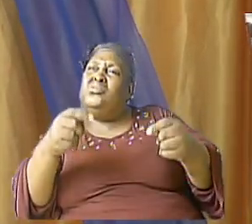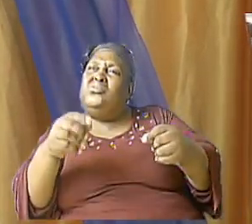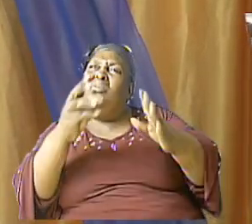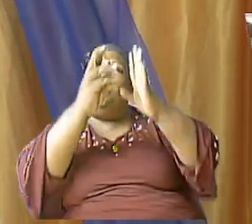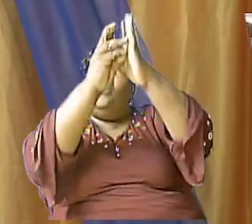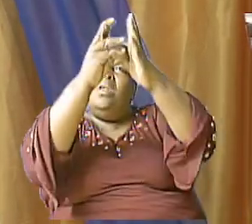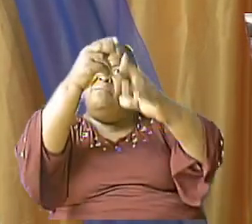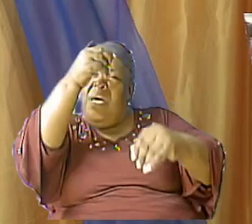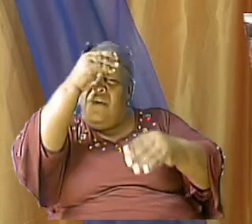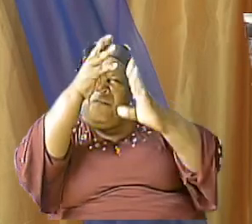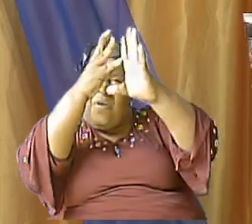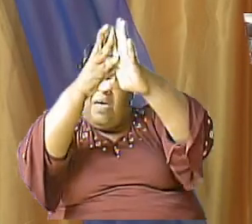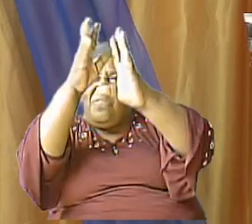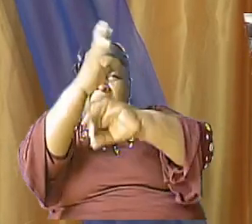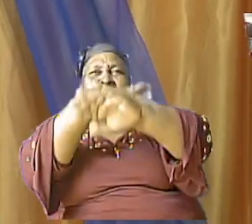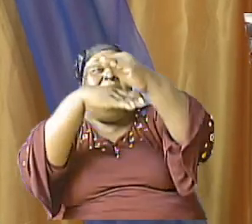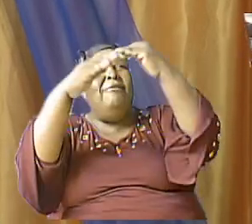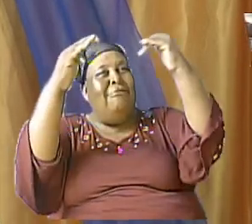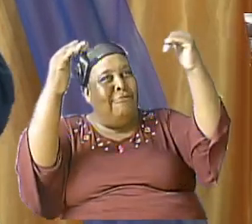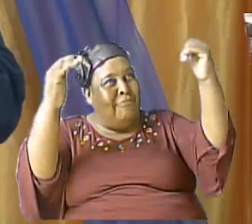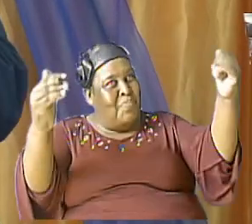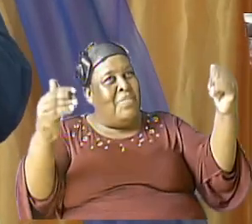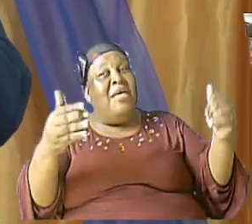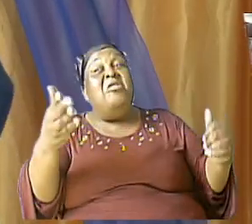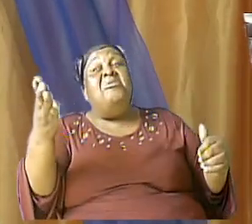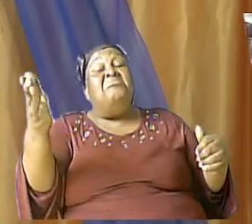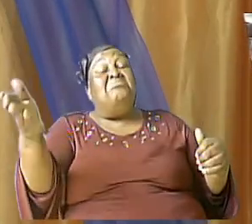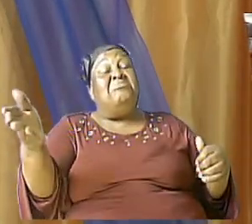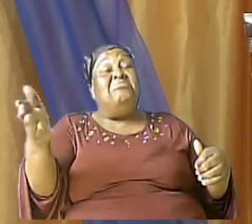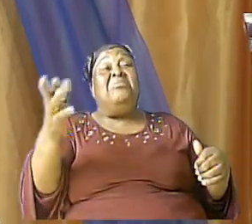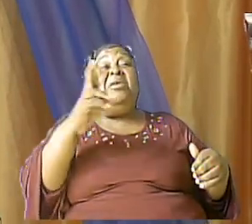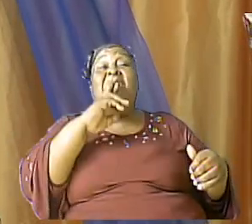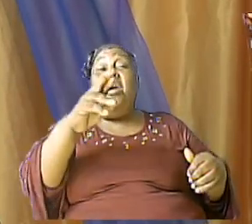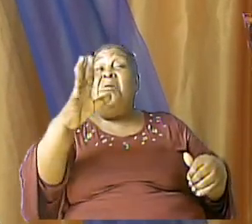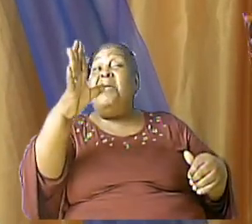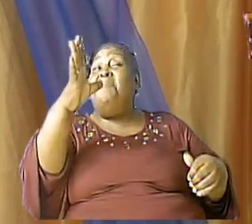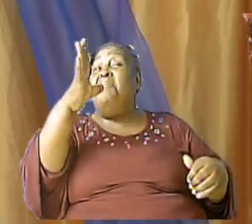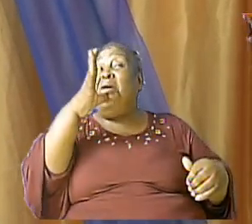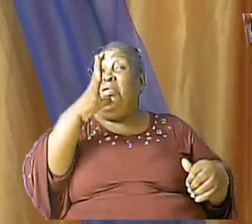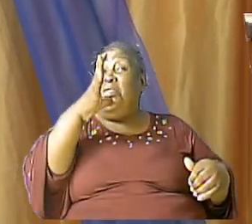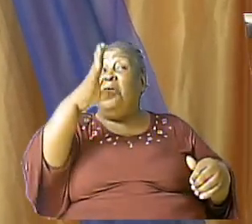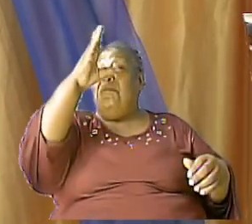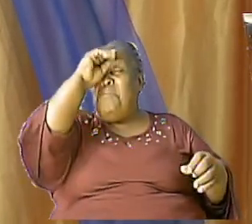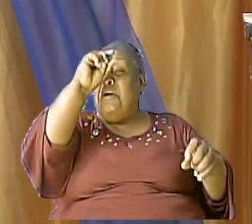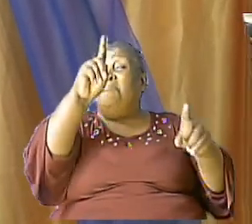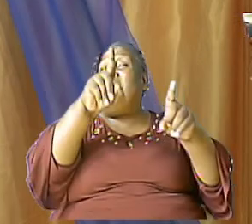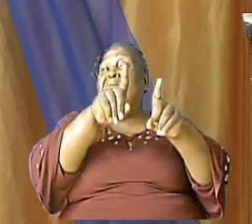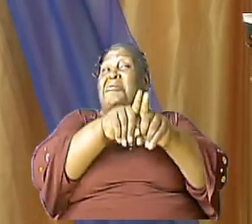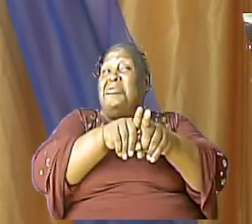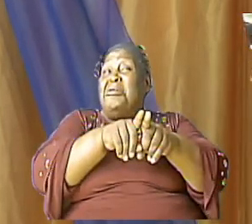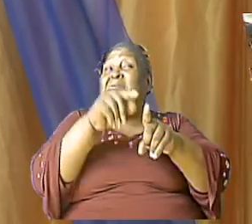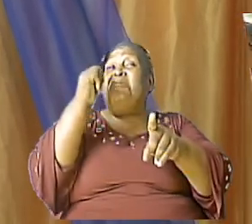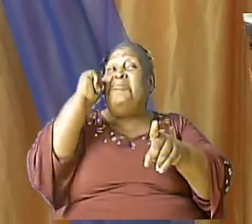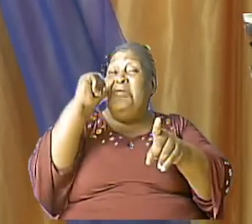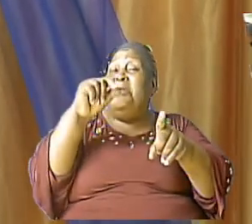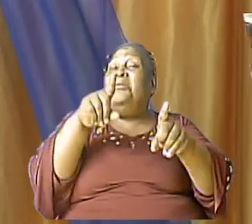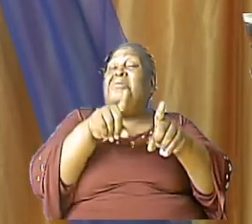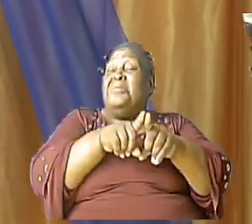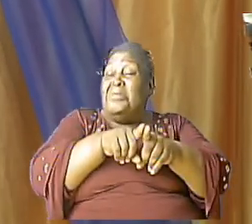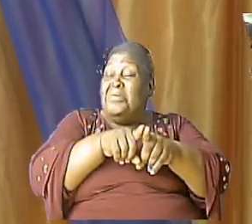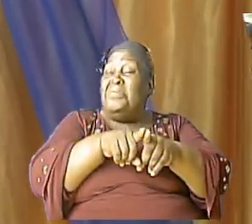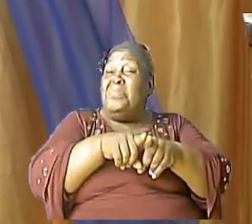my Father in heaven, they are my mother and my brothers and my sin. In other